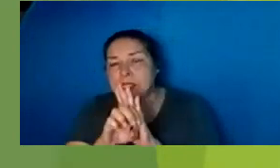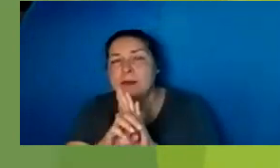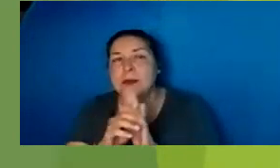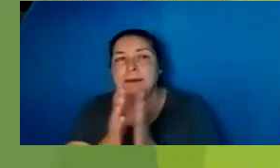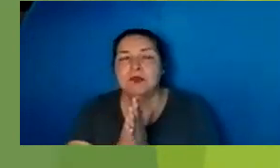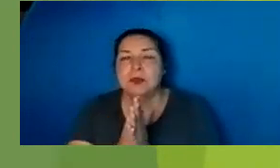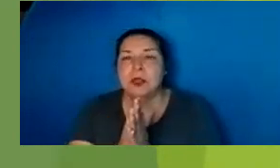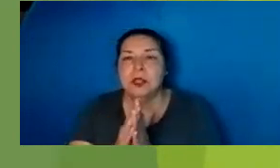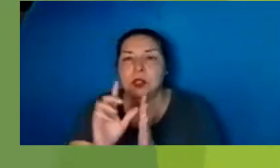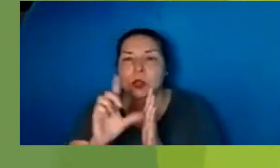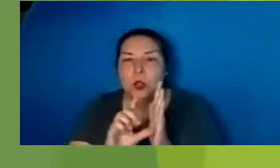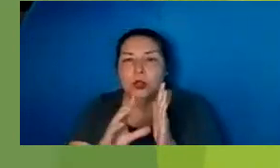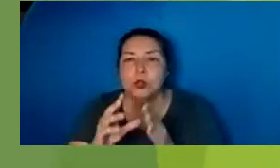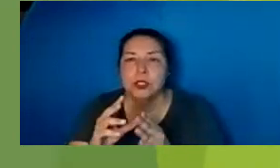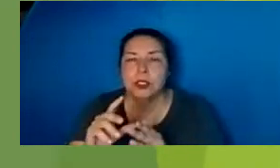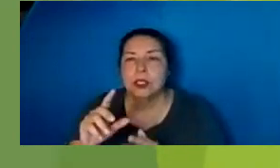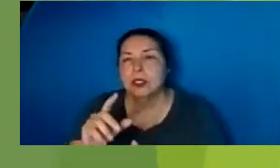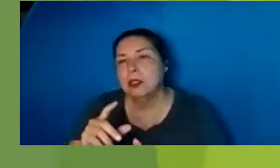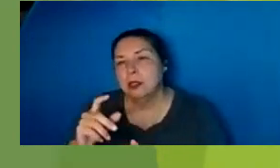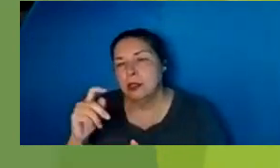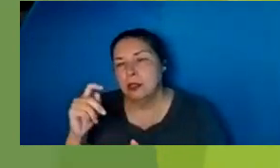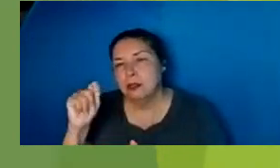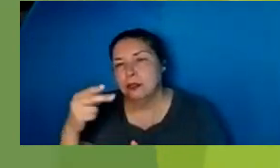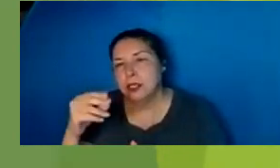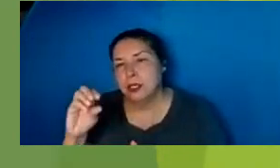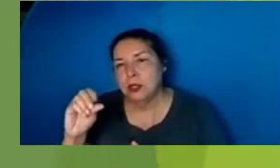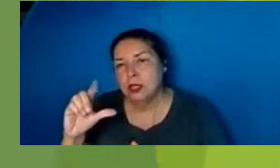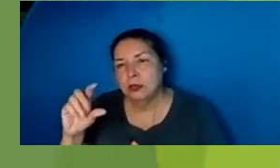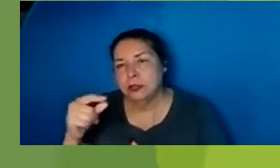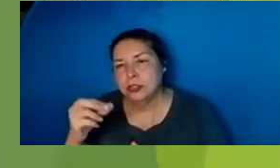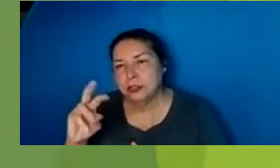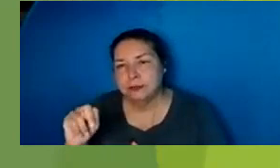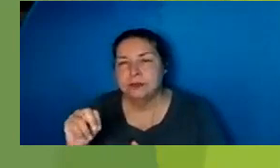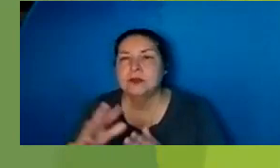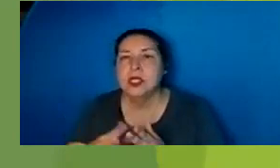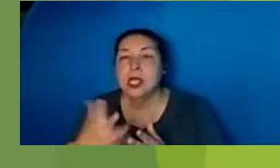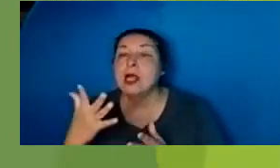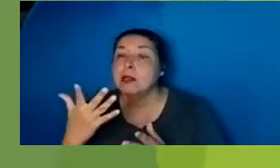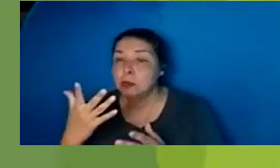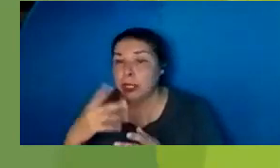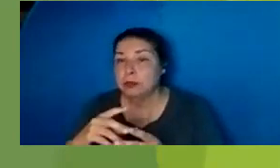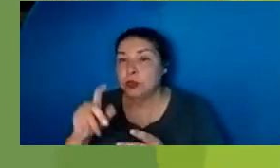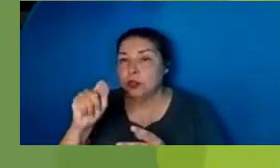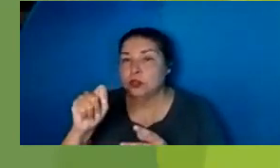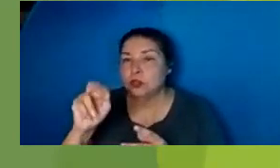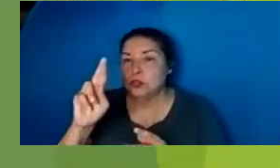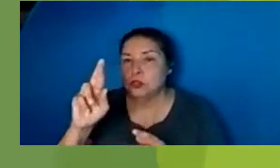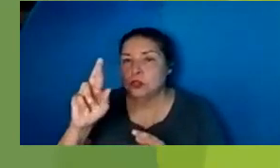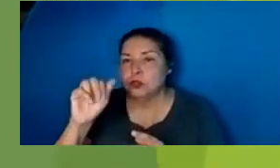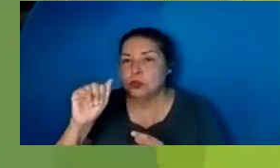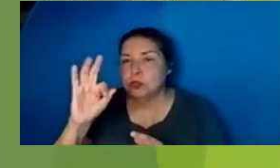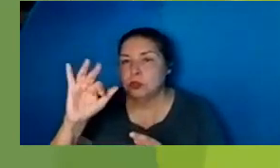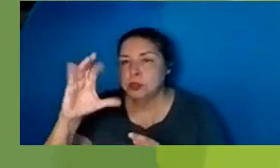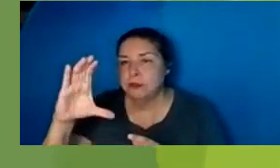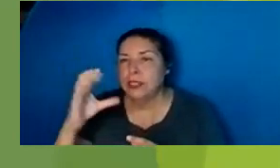theologian. Take a traffic light. Traffic lights are good and necessary things. They're critical to